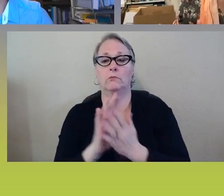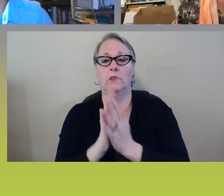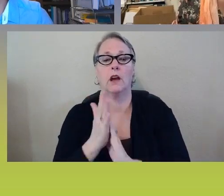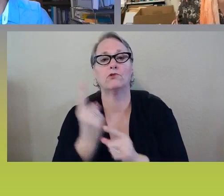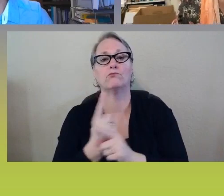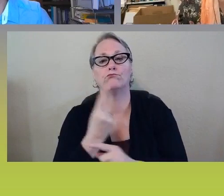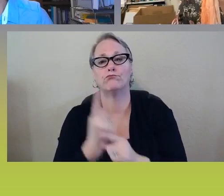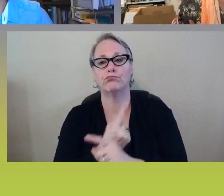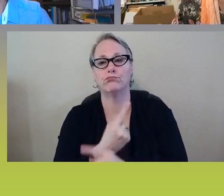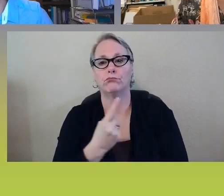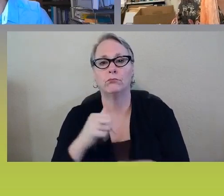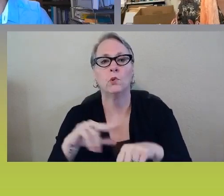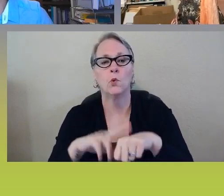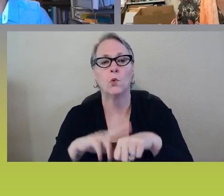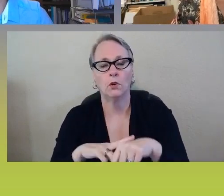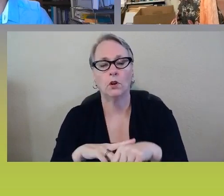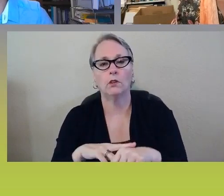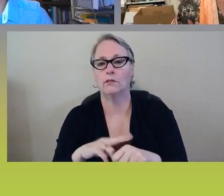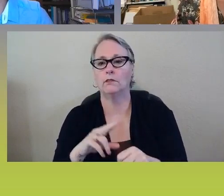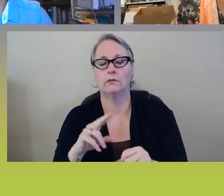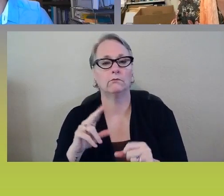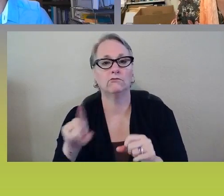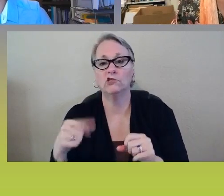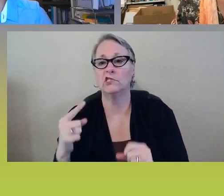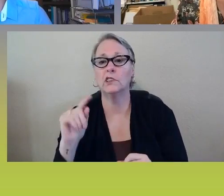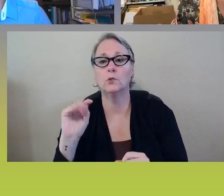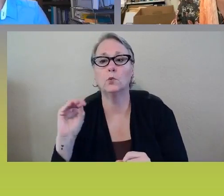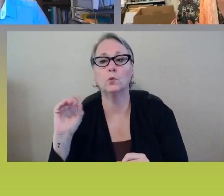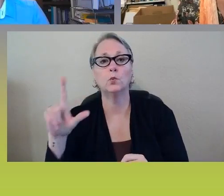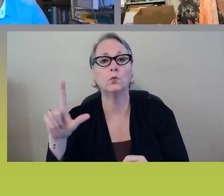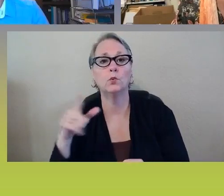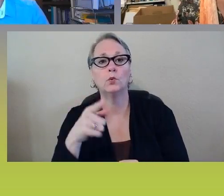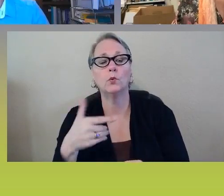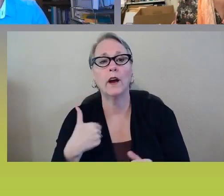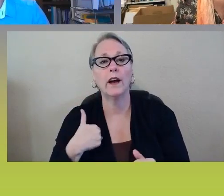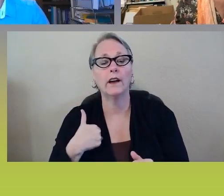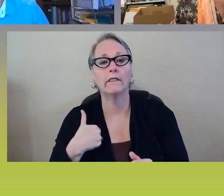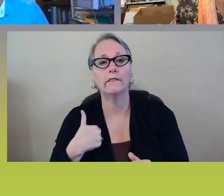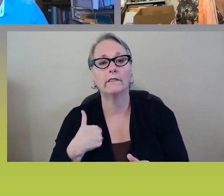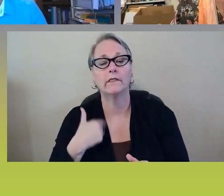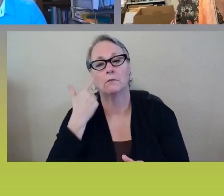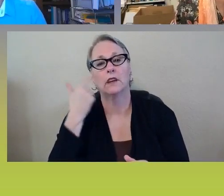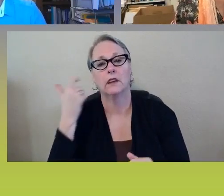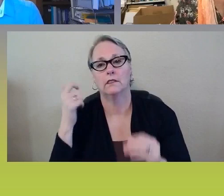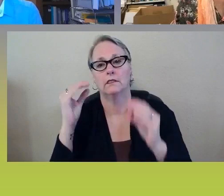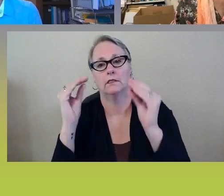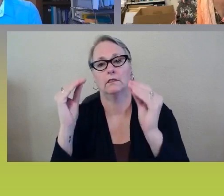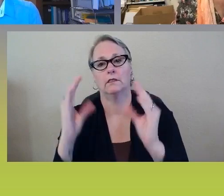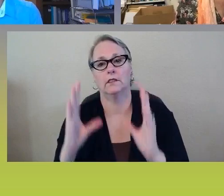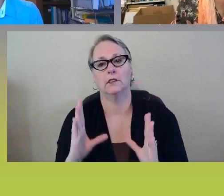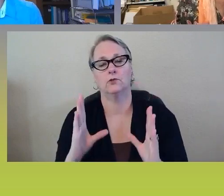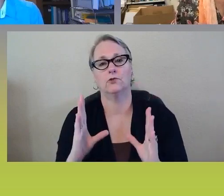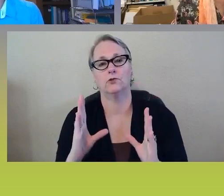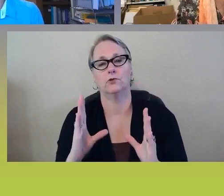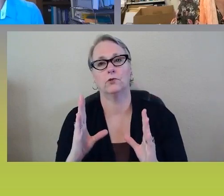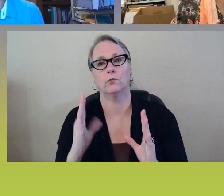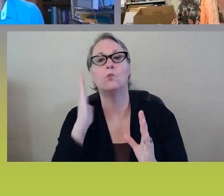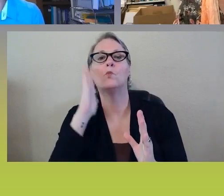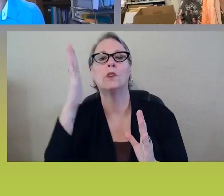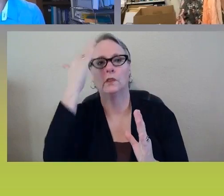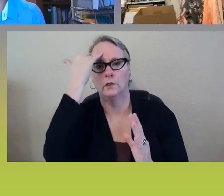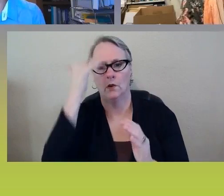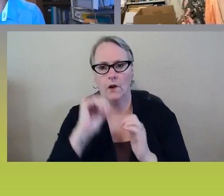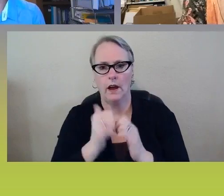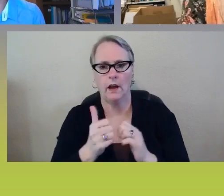a tool that the teacher has, because she or he will know how to conduct